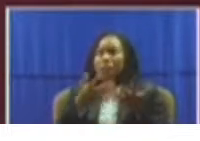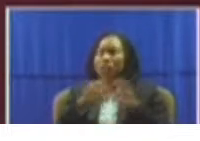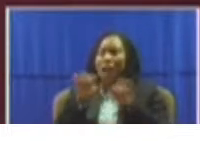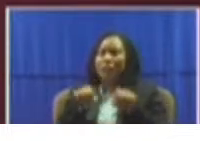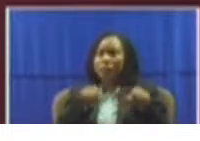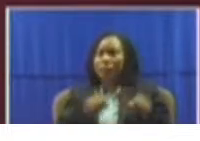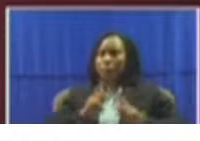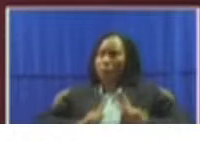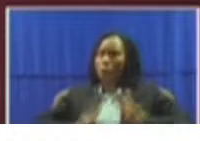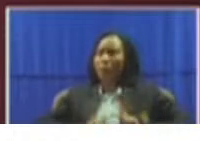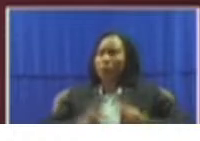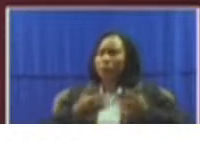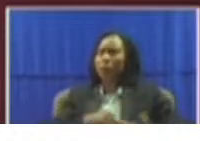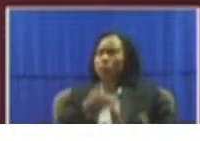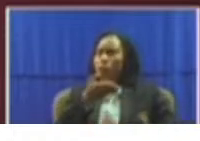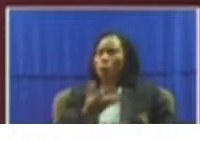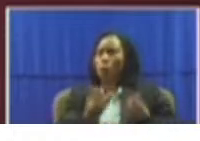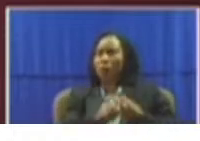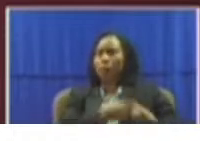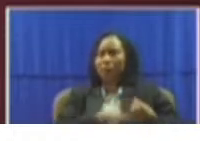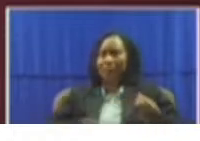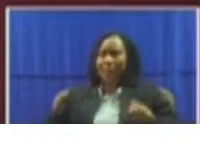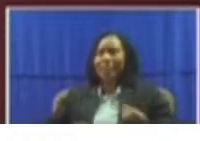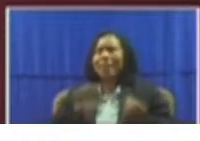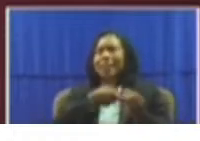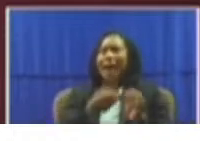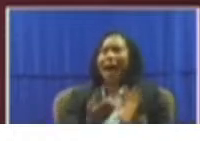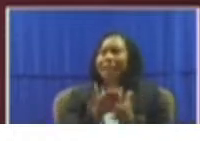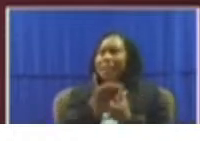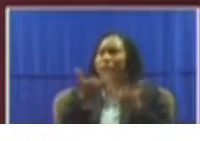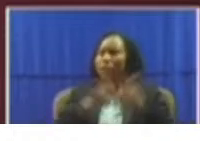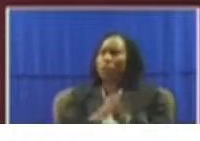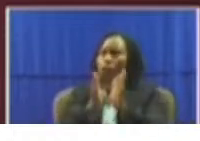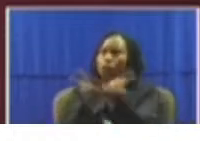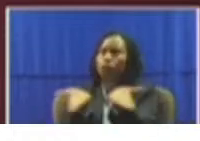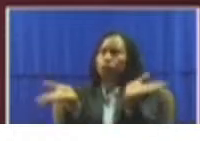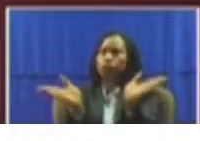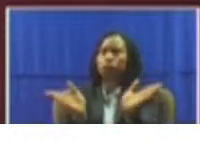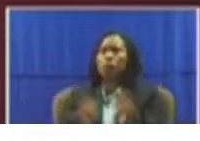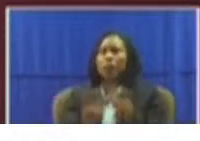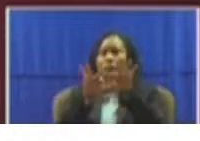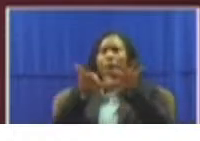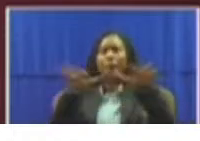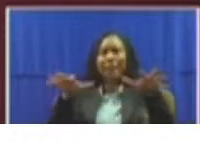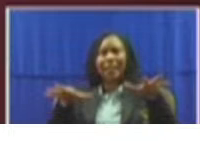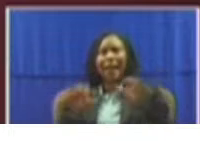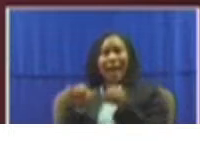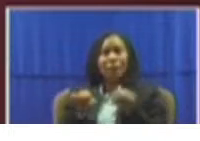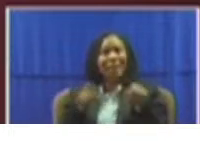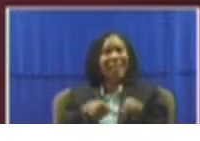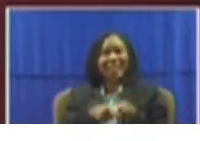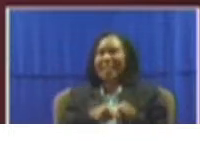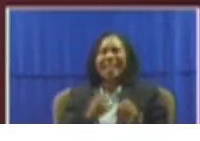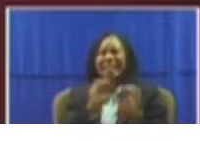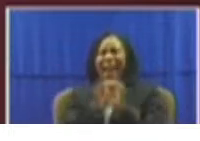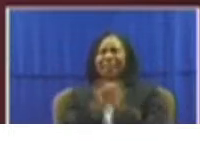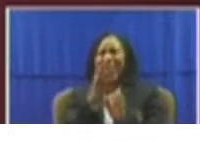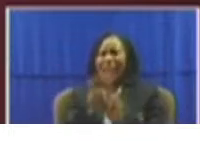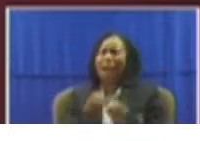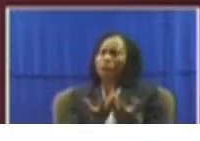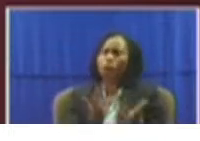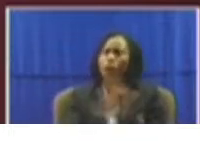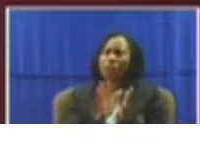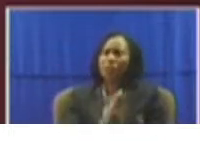been made public so that the public can assess performance. The agreements have nothing to do with so-called interests or loyalties